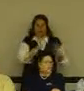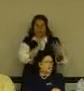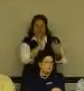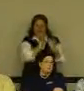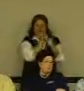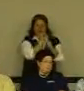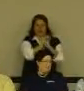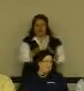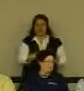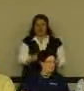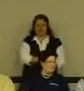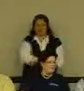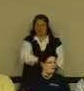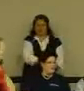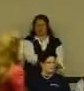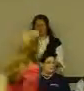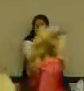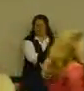Thank you.